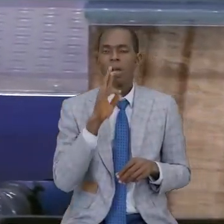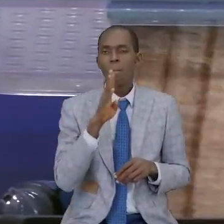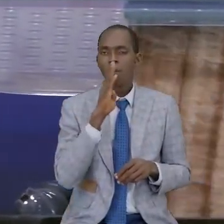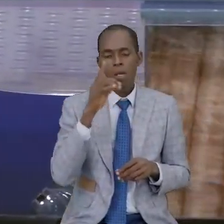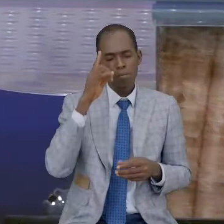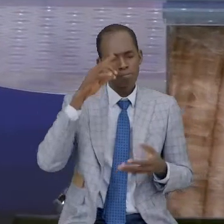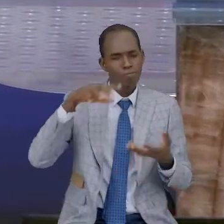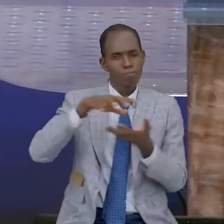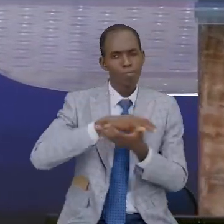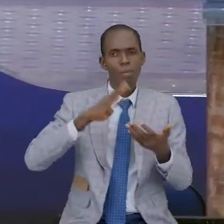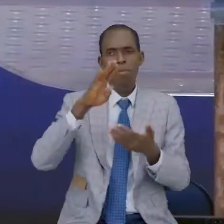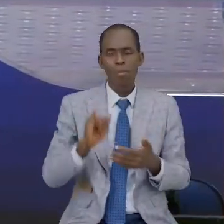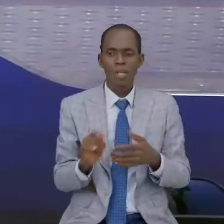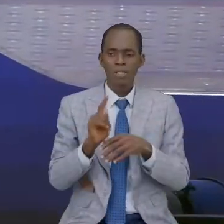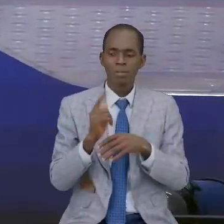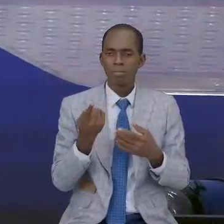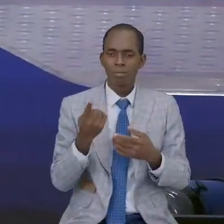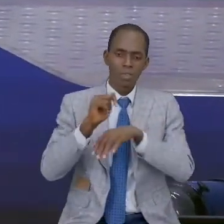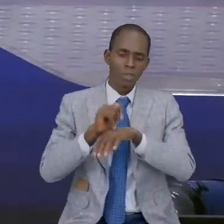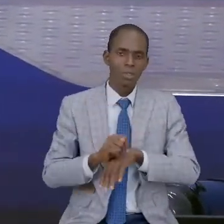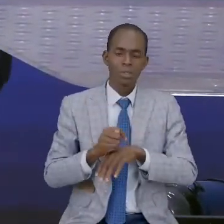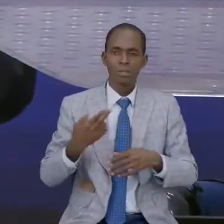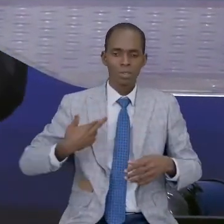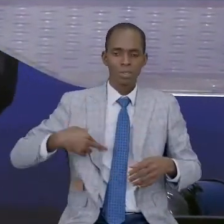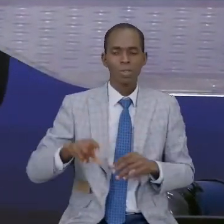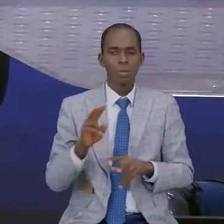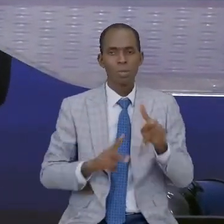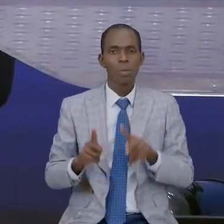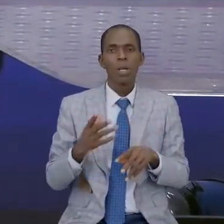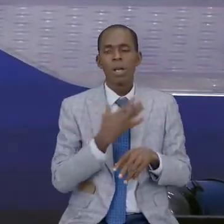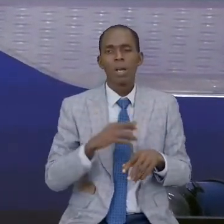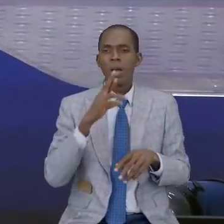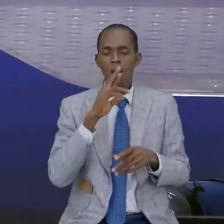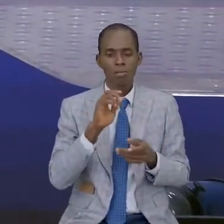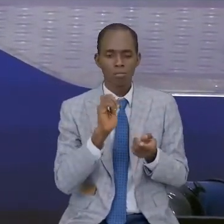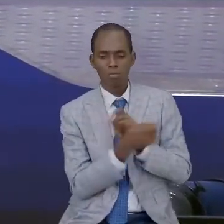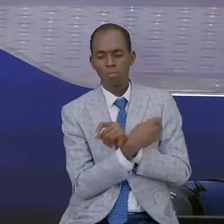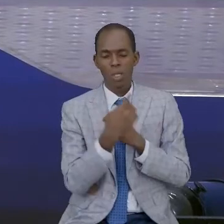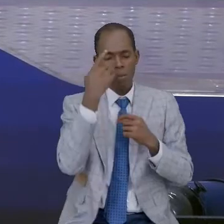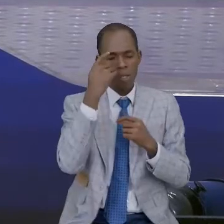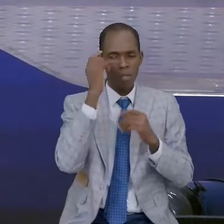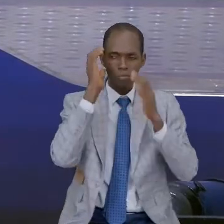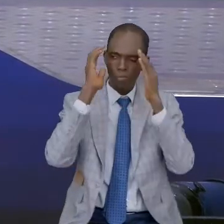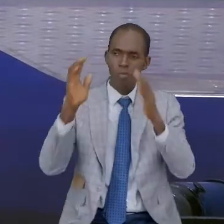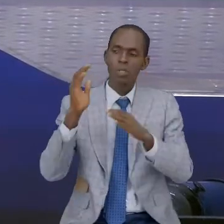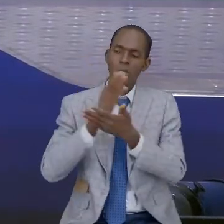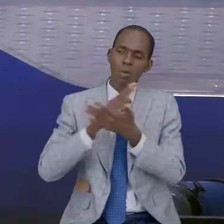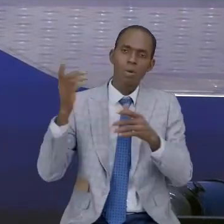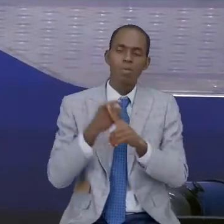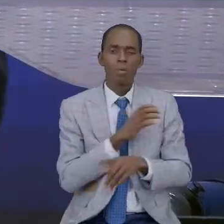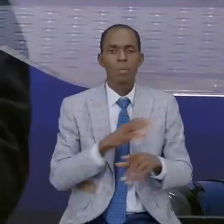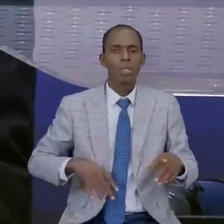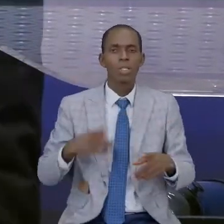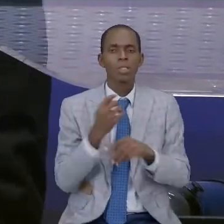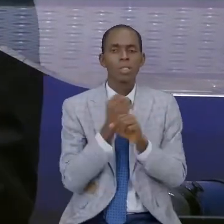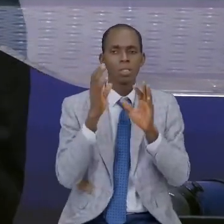by traditional religious people. And they were turning their minds and turning their face away from Christ